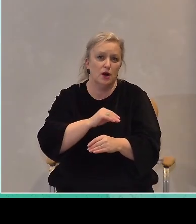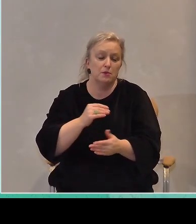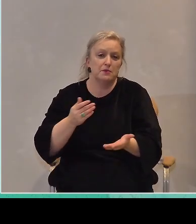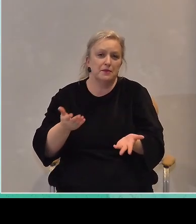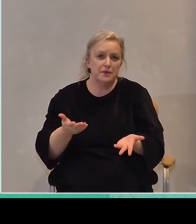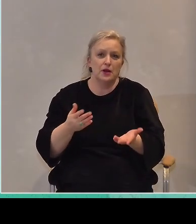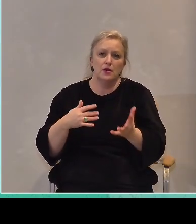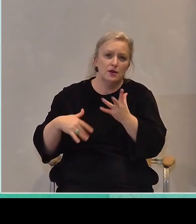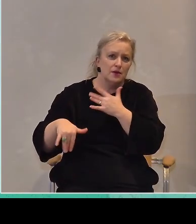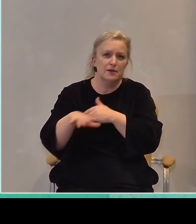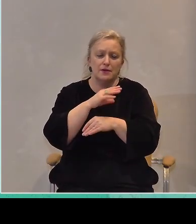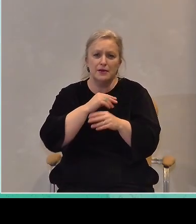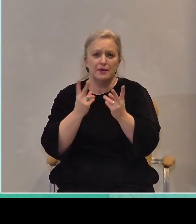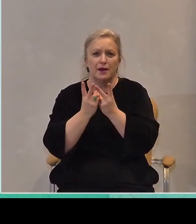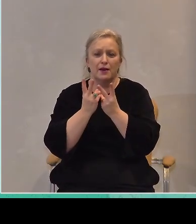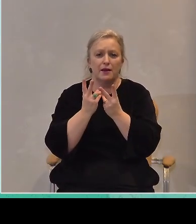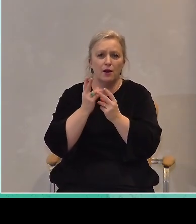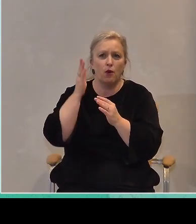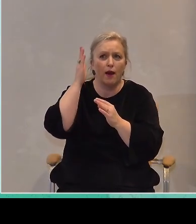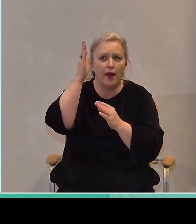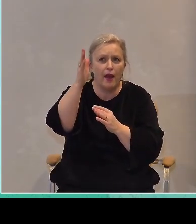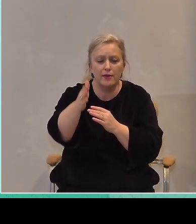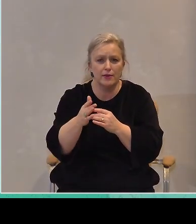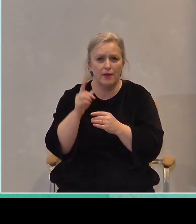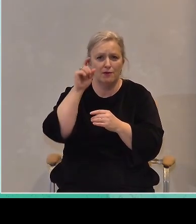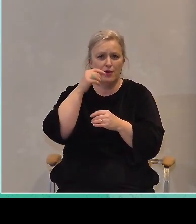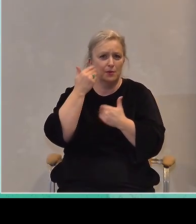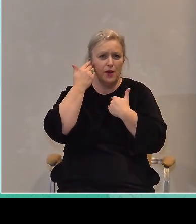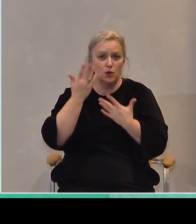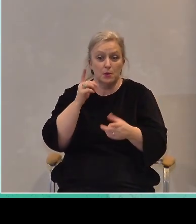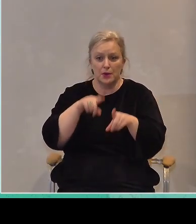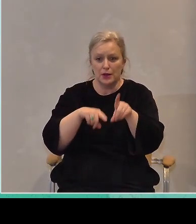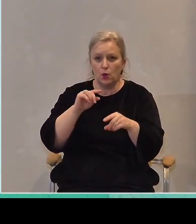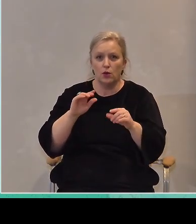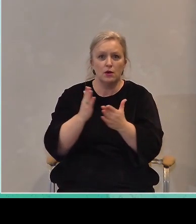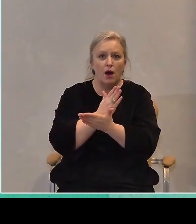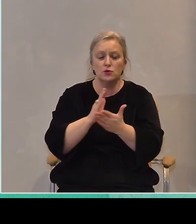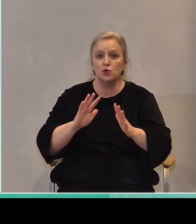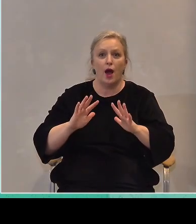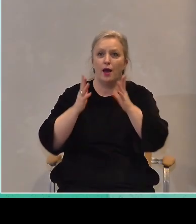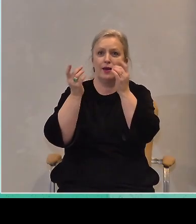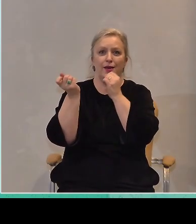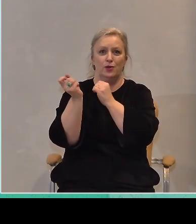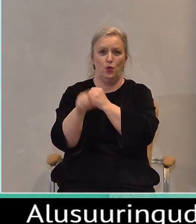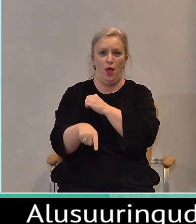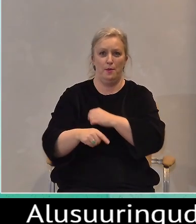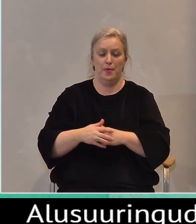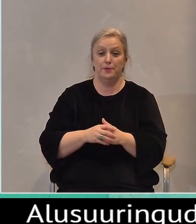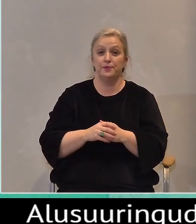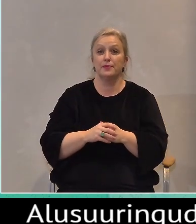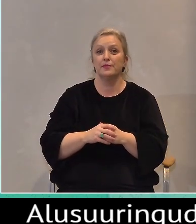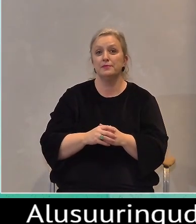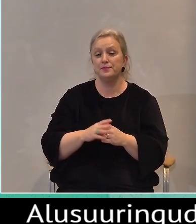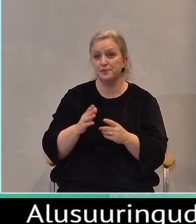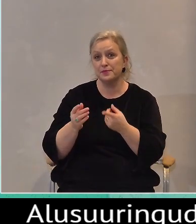of basic research can prove useful. We are not able to predict everything, and sometimes solutions are found